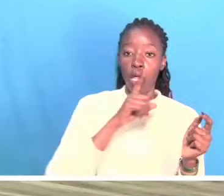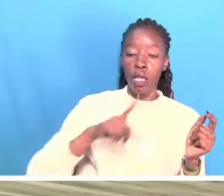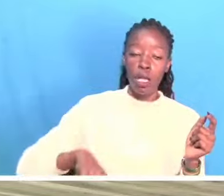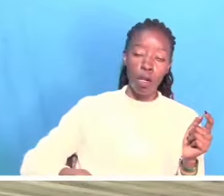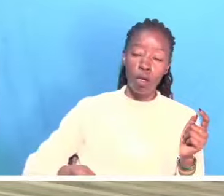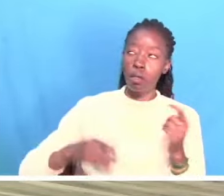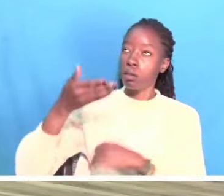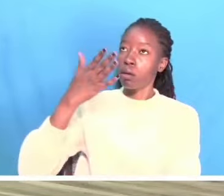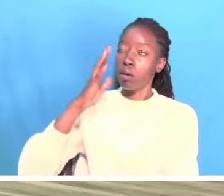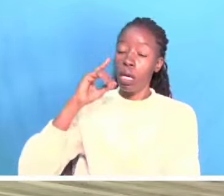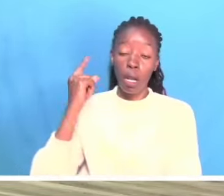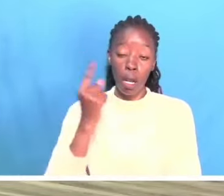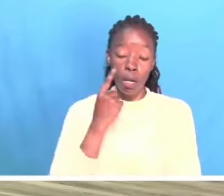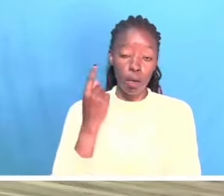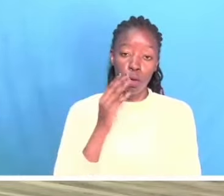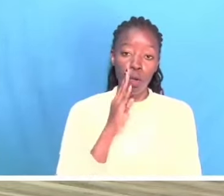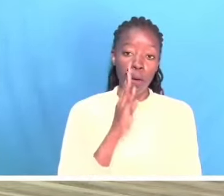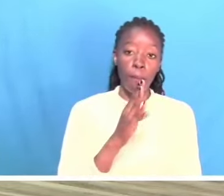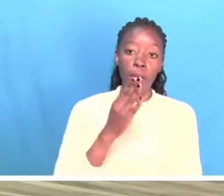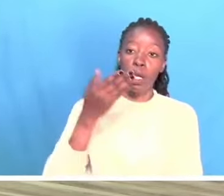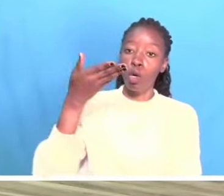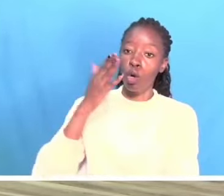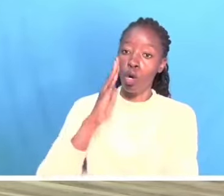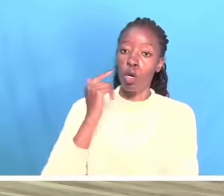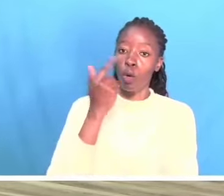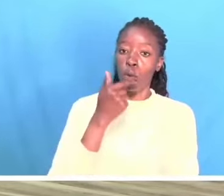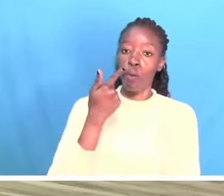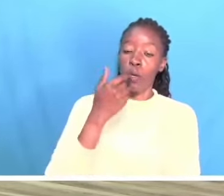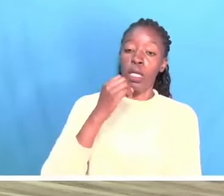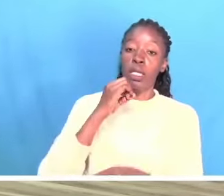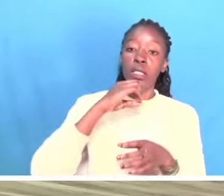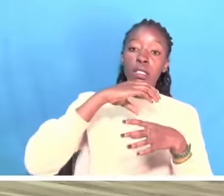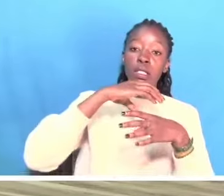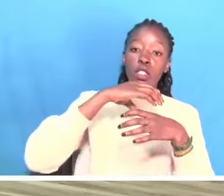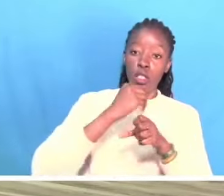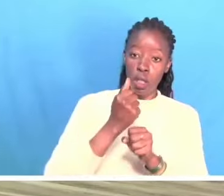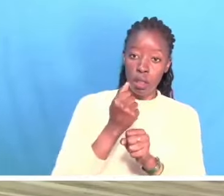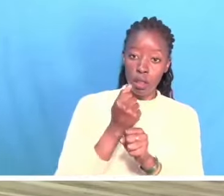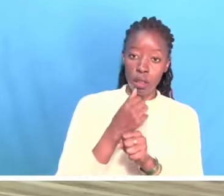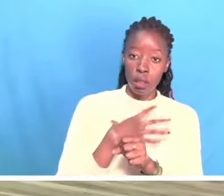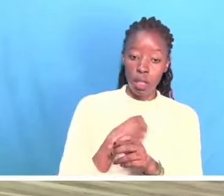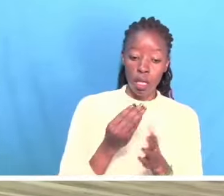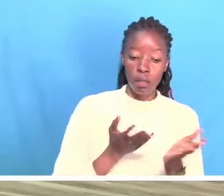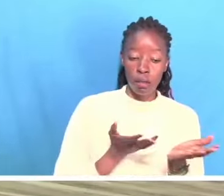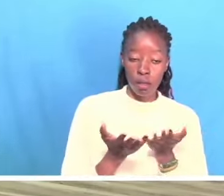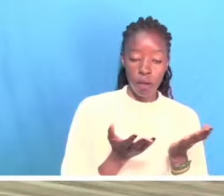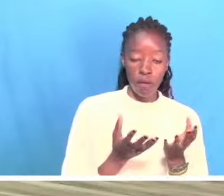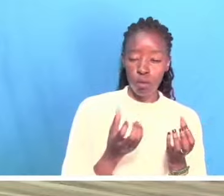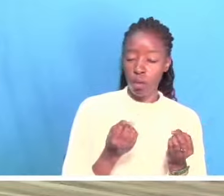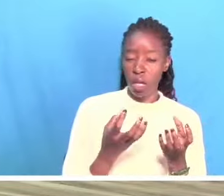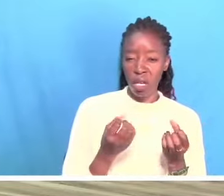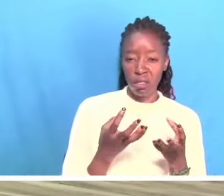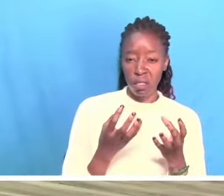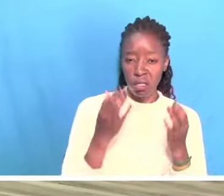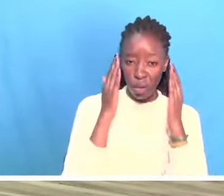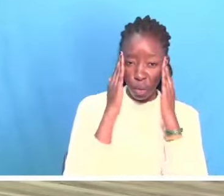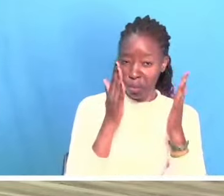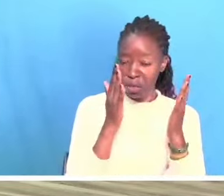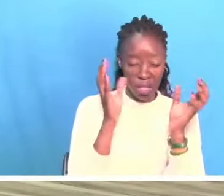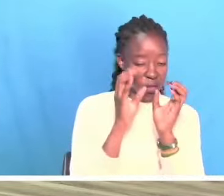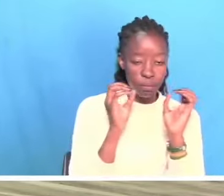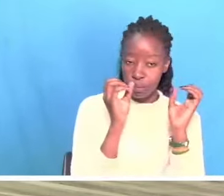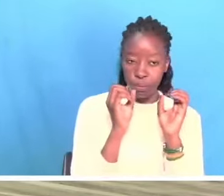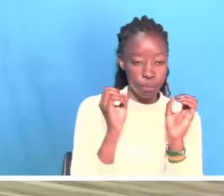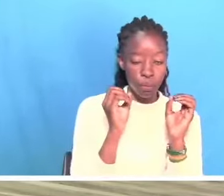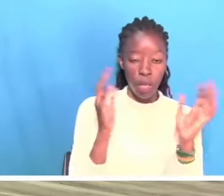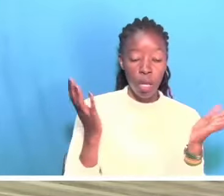God, whom he would trust and serve. This was not an easy commitment in a world where many people,